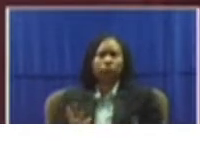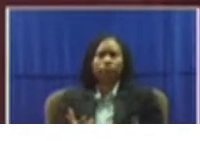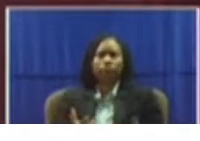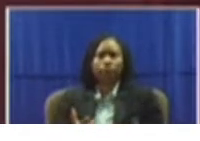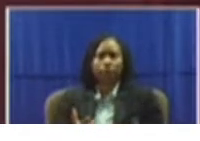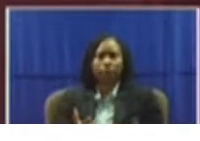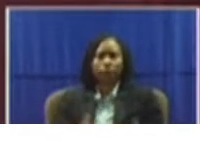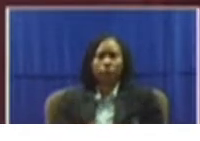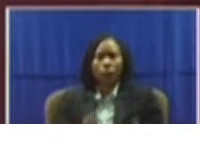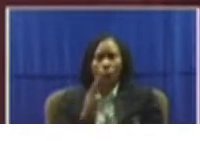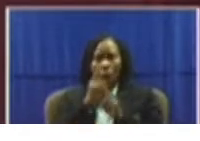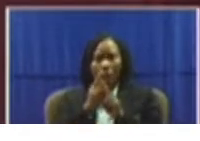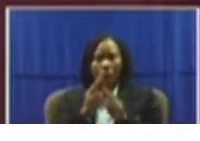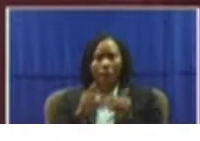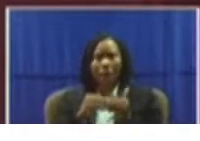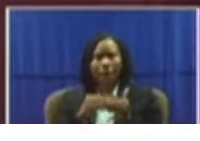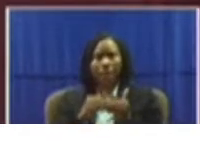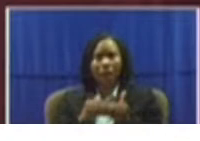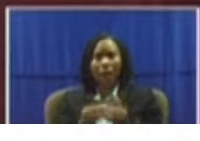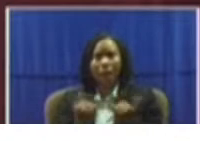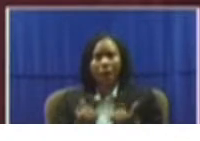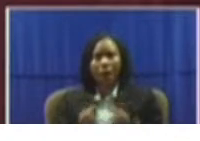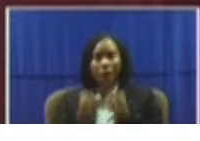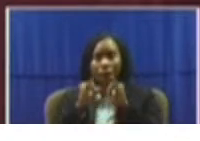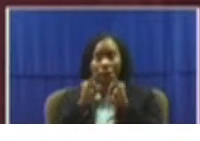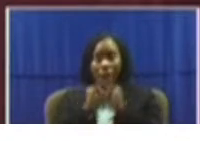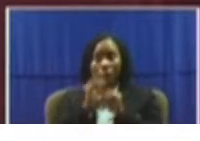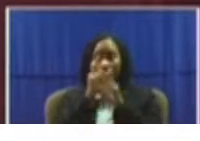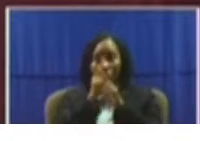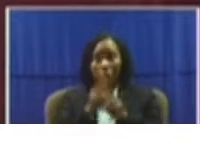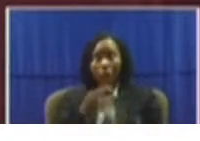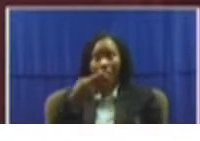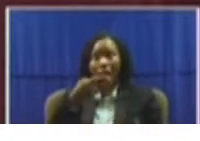Honorable member, I now invite Honorable Heron.